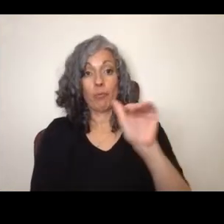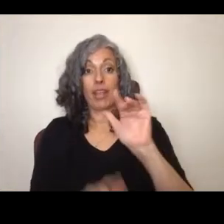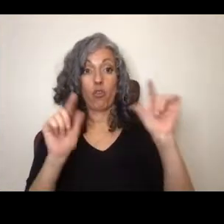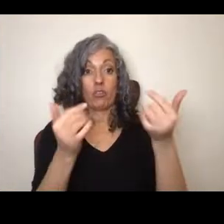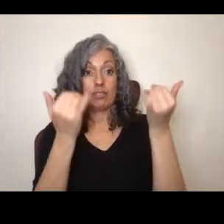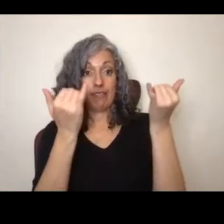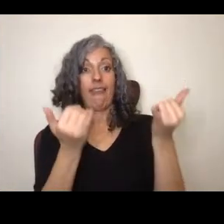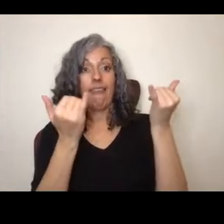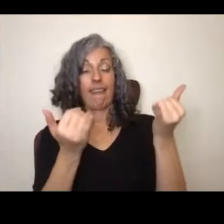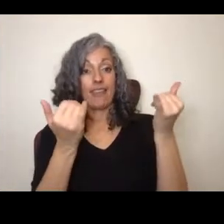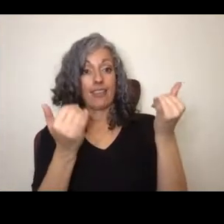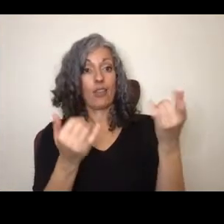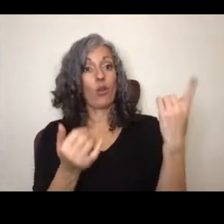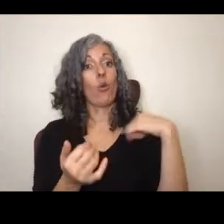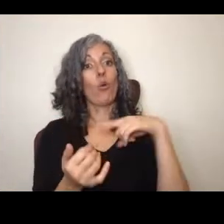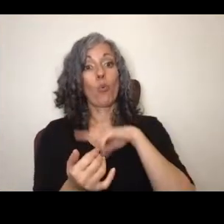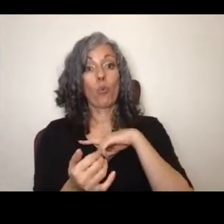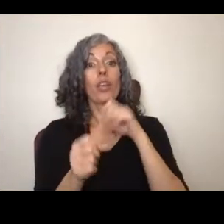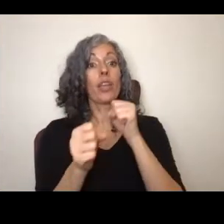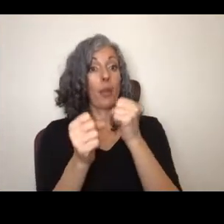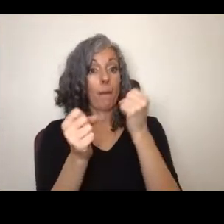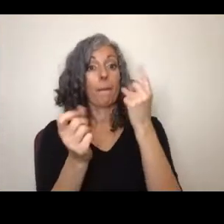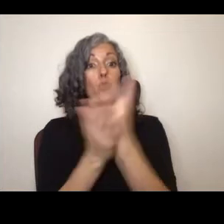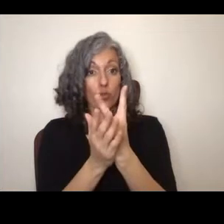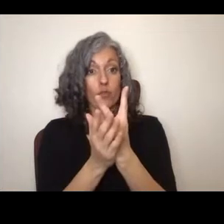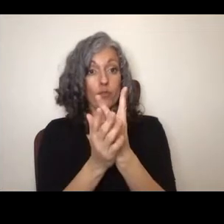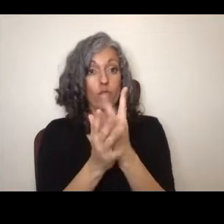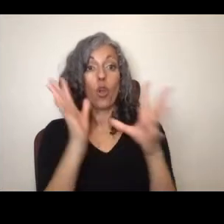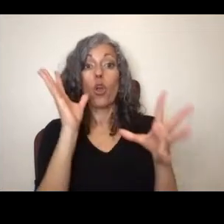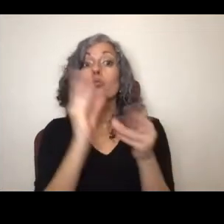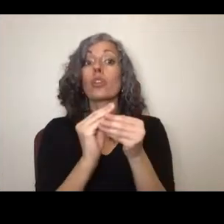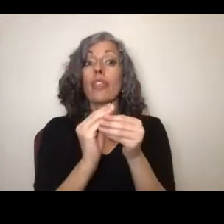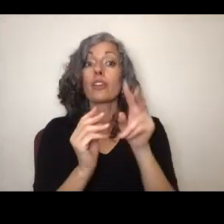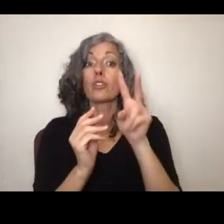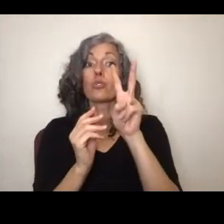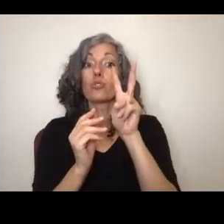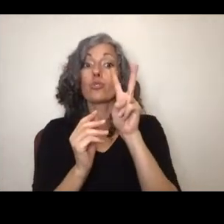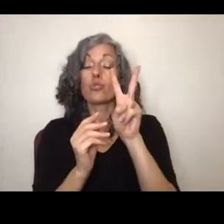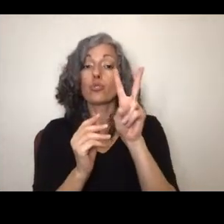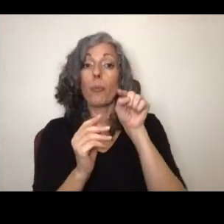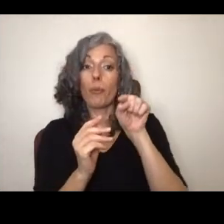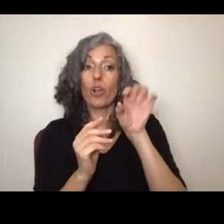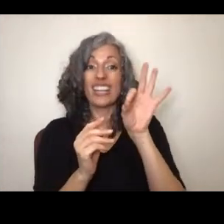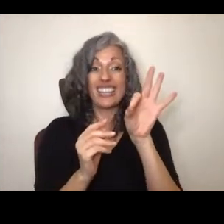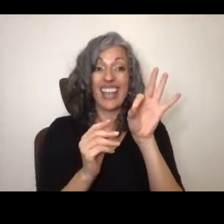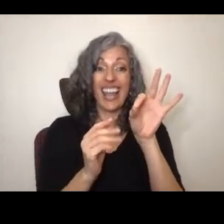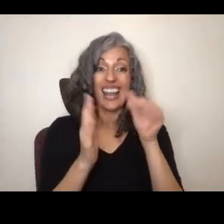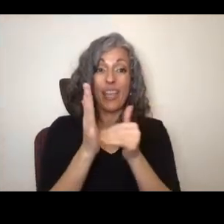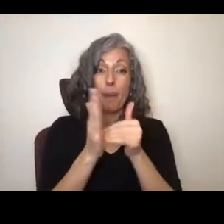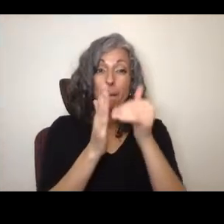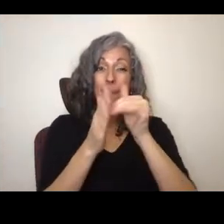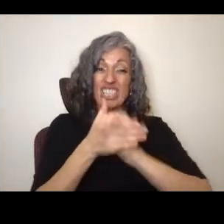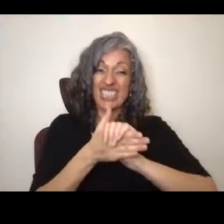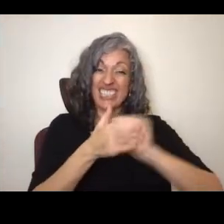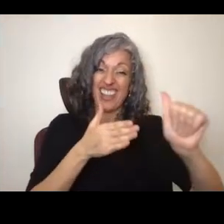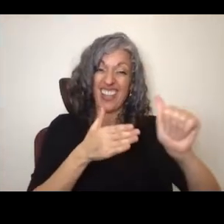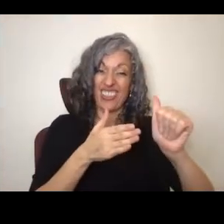that we approved a grand total of $2.9 billion in